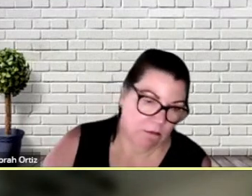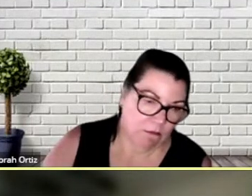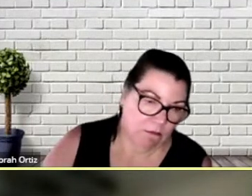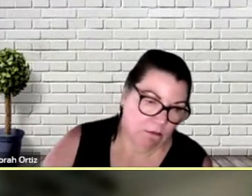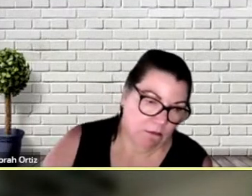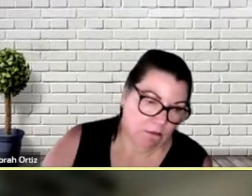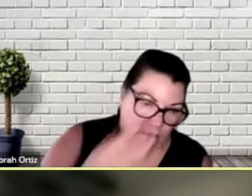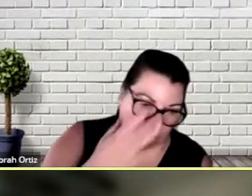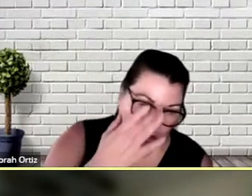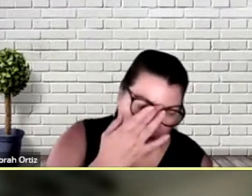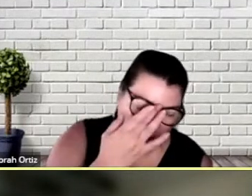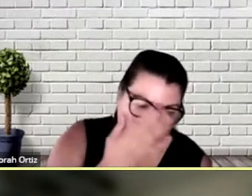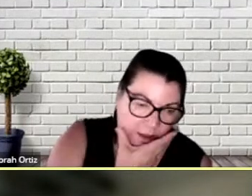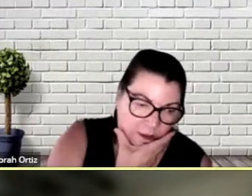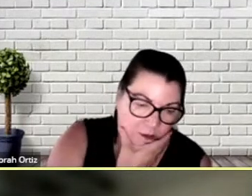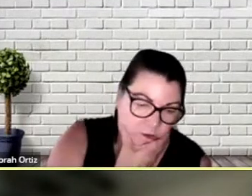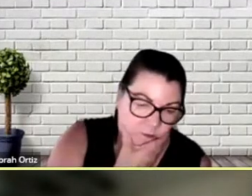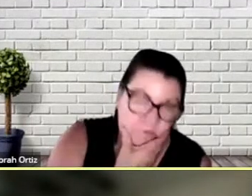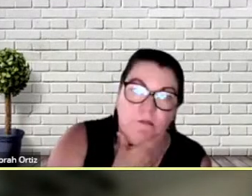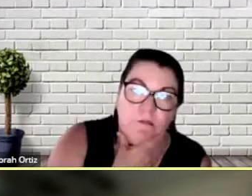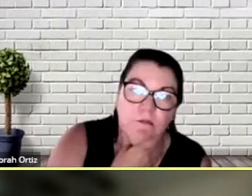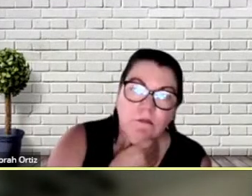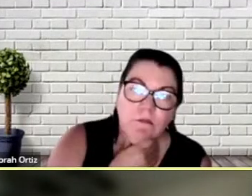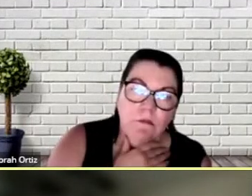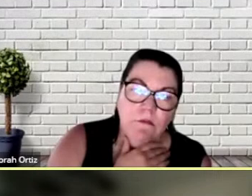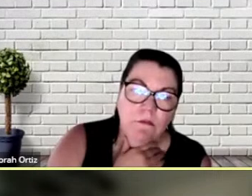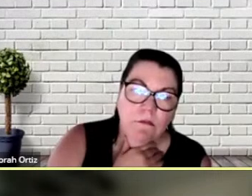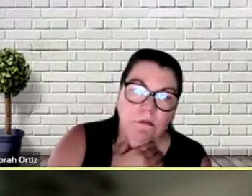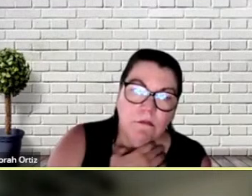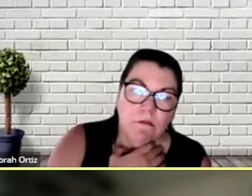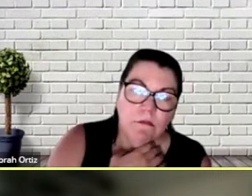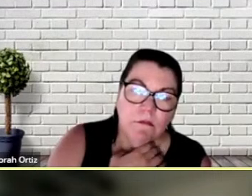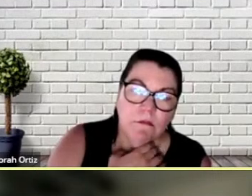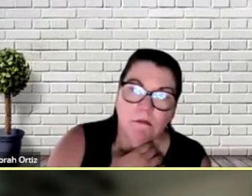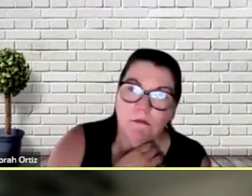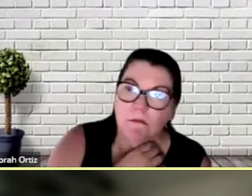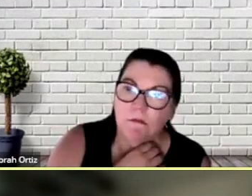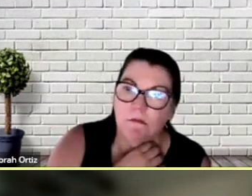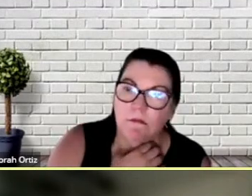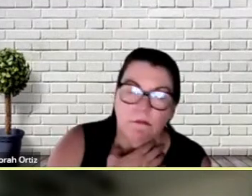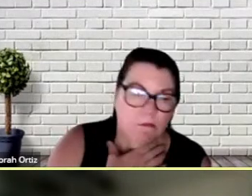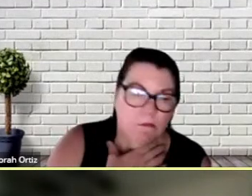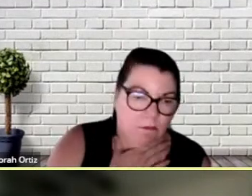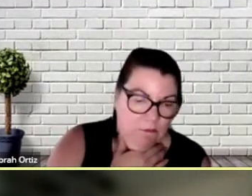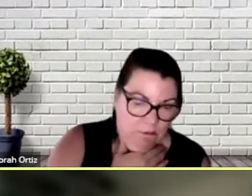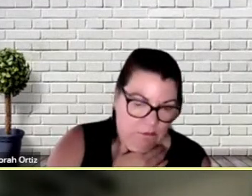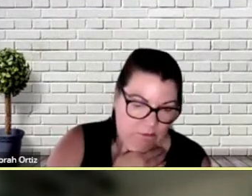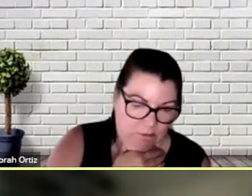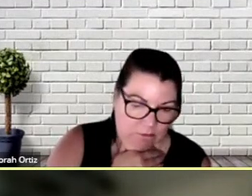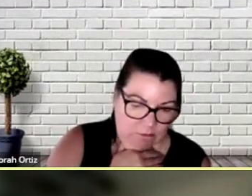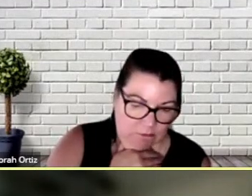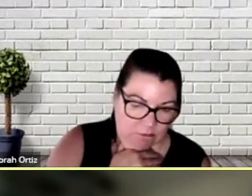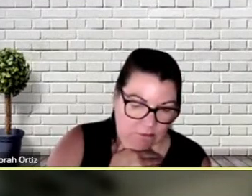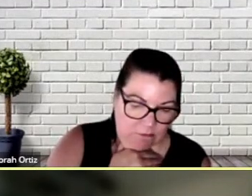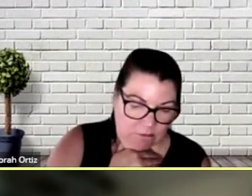I guess I'm sort of asking, and I'm asking legal or somebody,